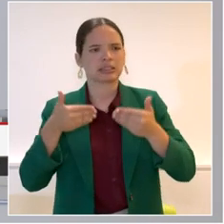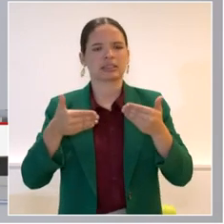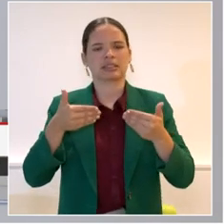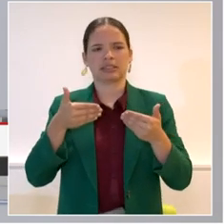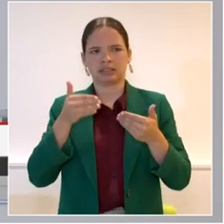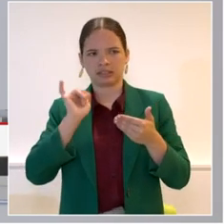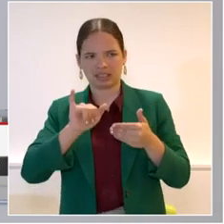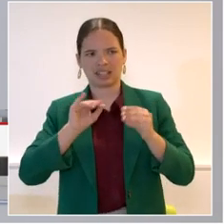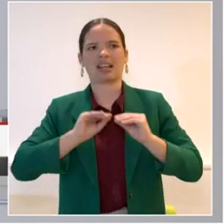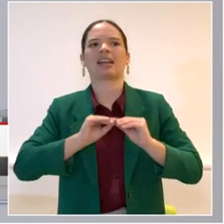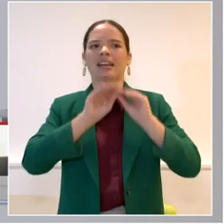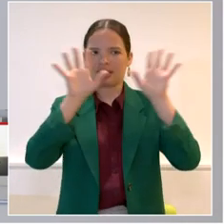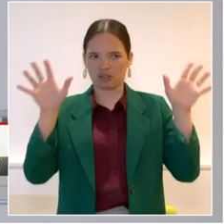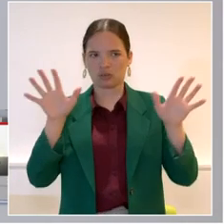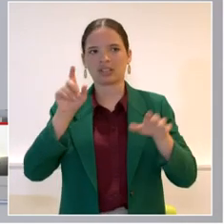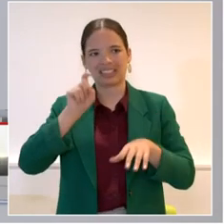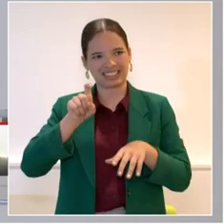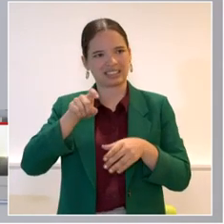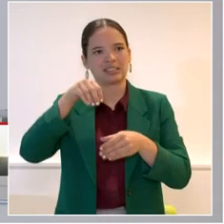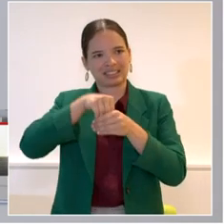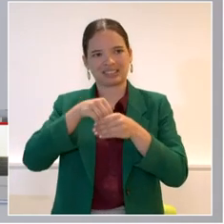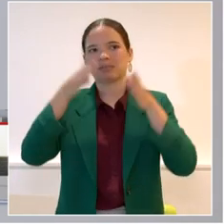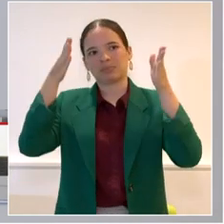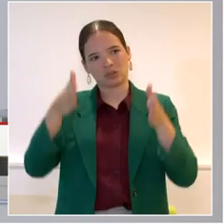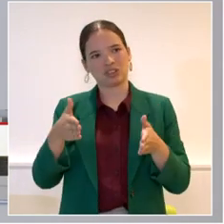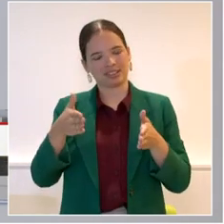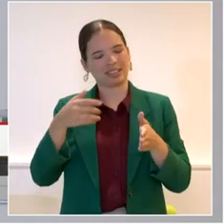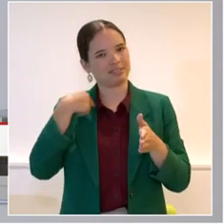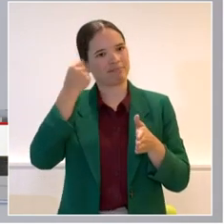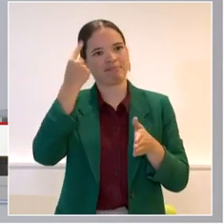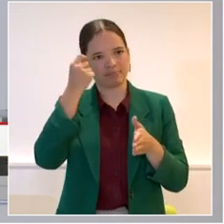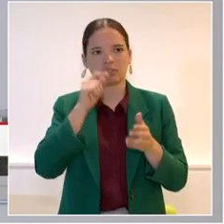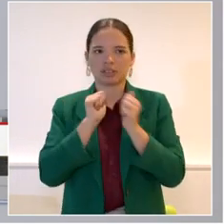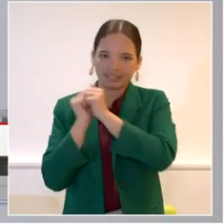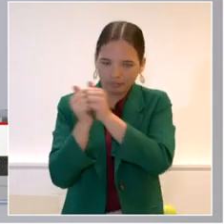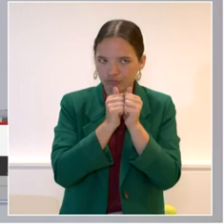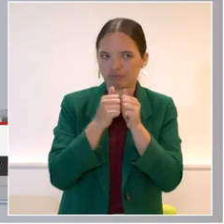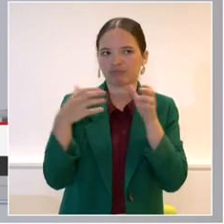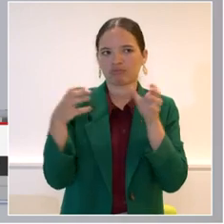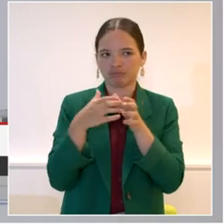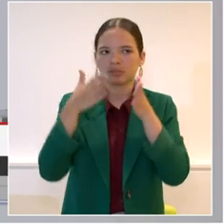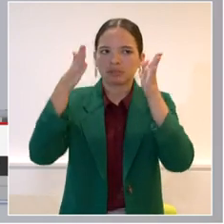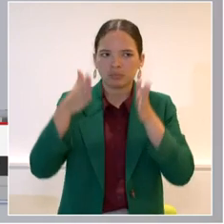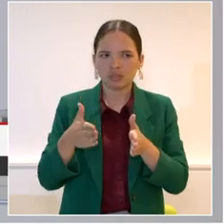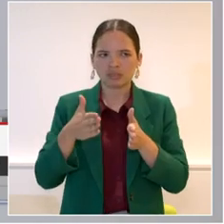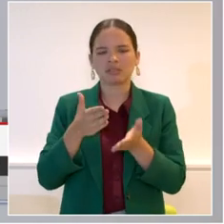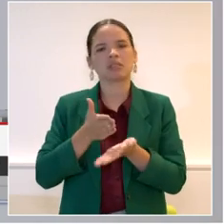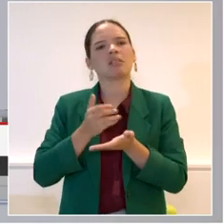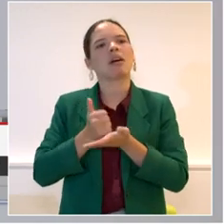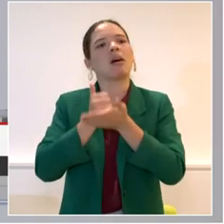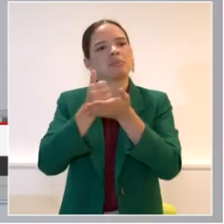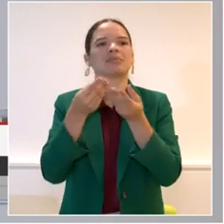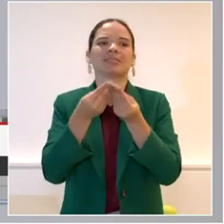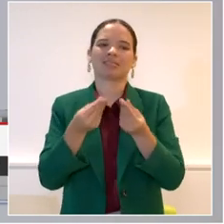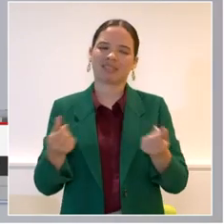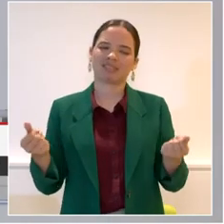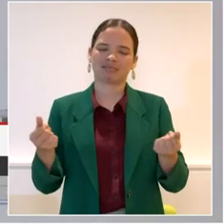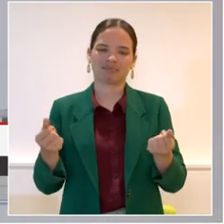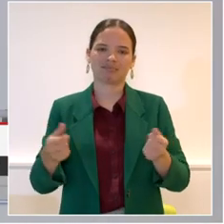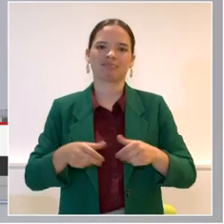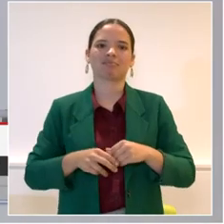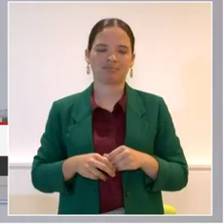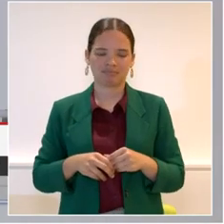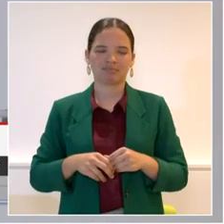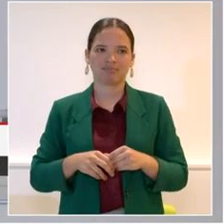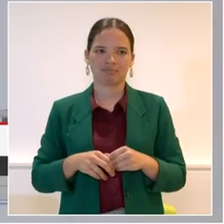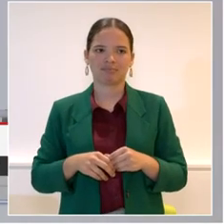person matters. And being together helps us heal. And so being able to come back into this